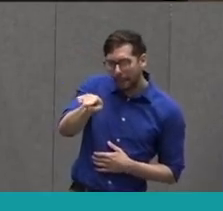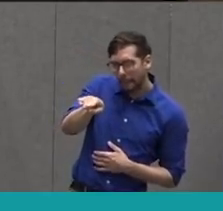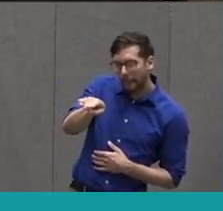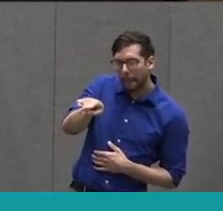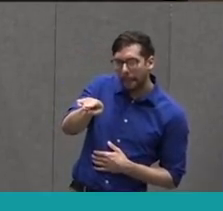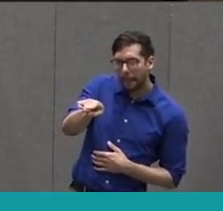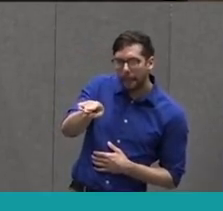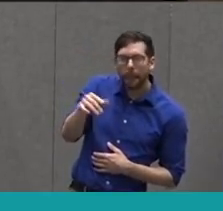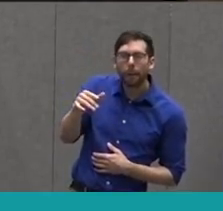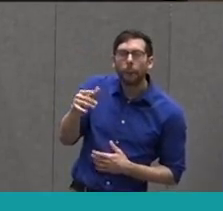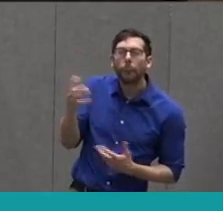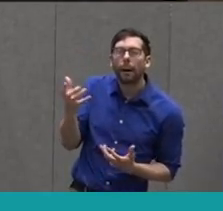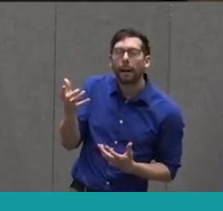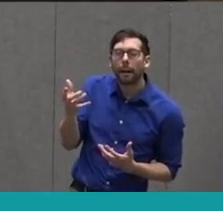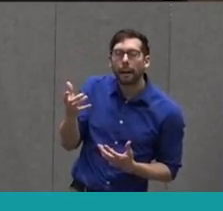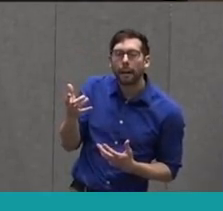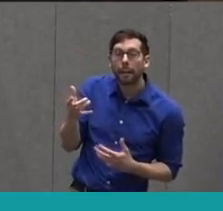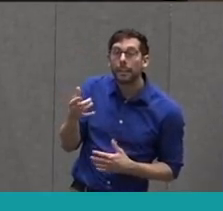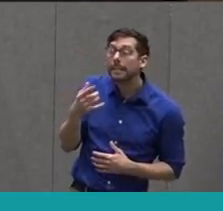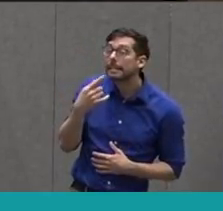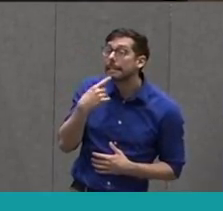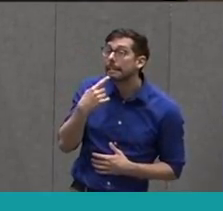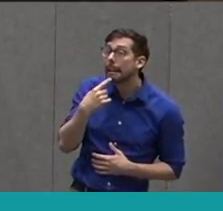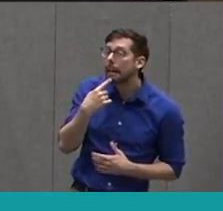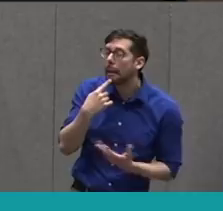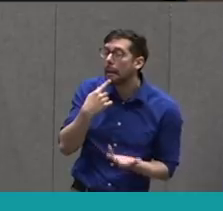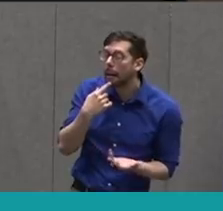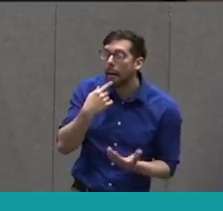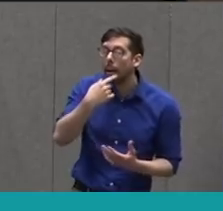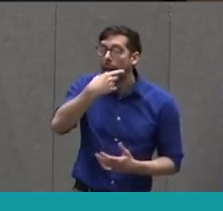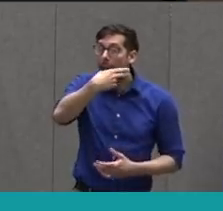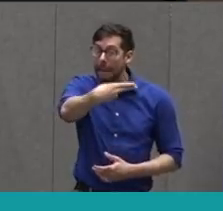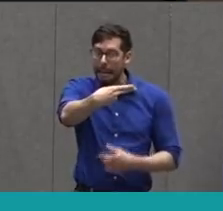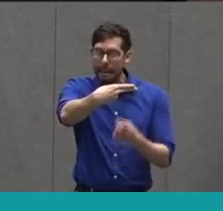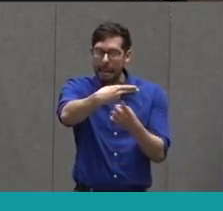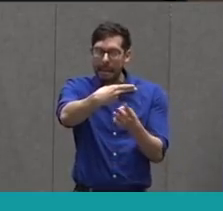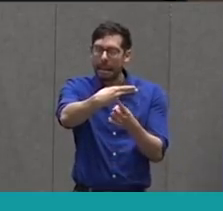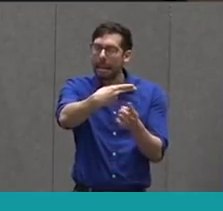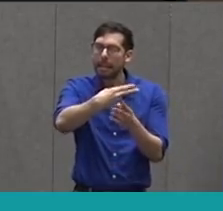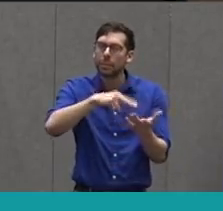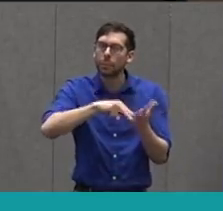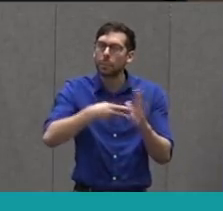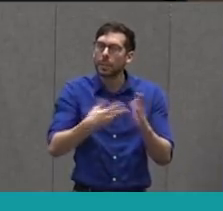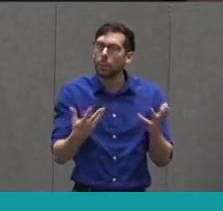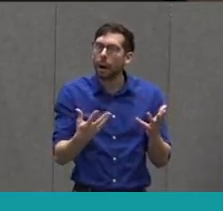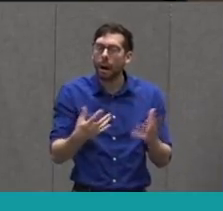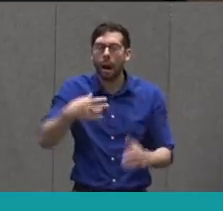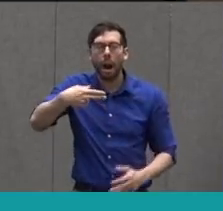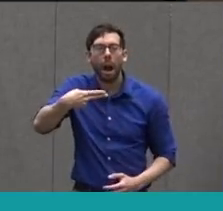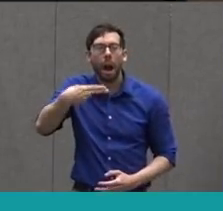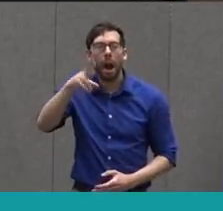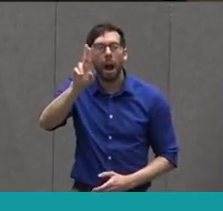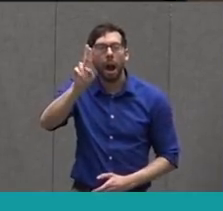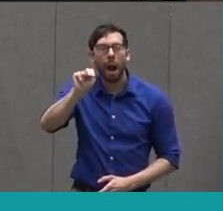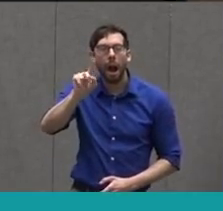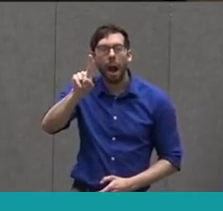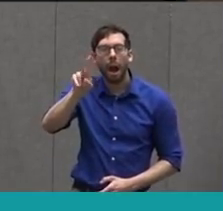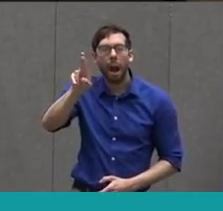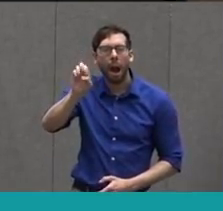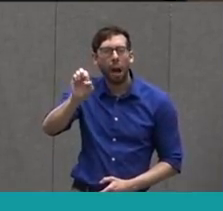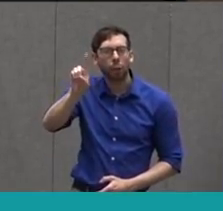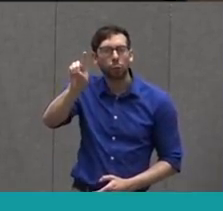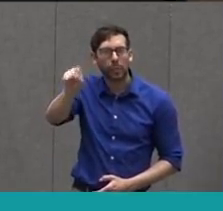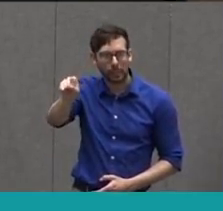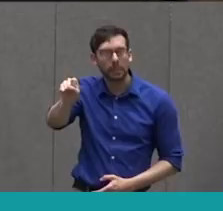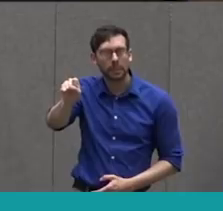Oh, you said the H would stand for hundreds? You are absolutely correct. Good